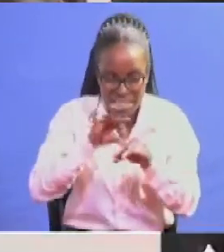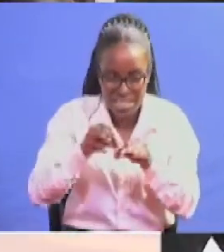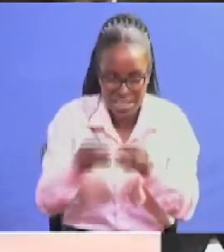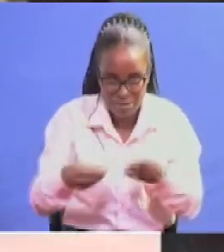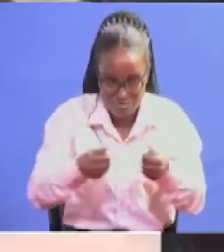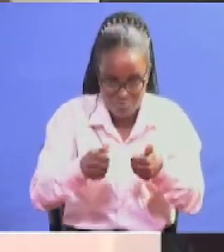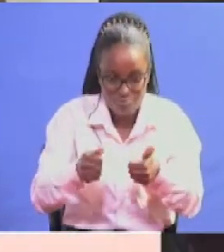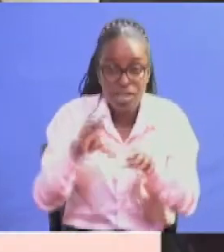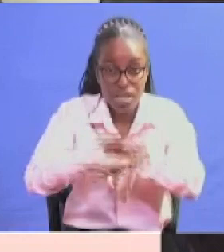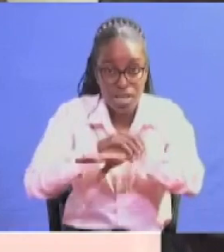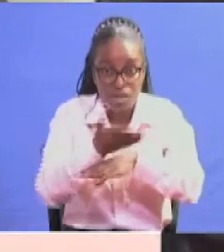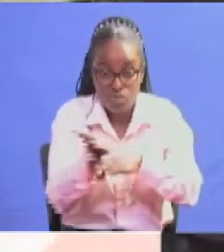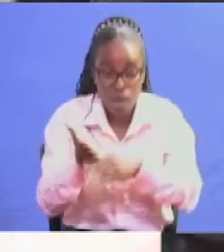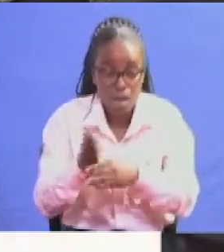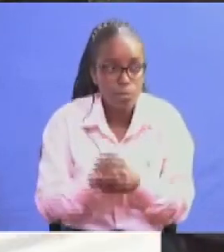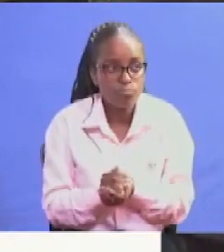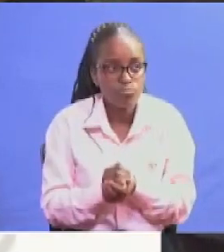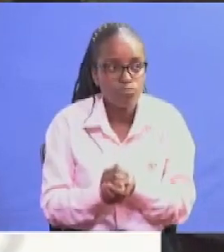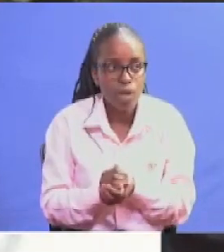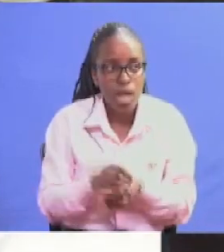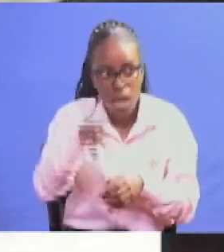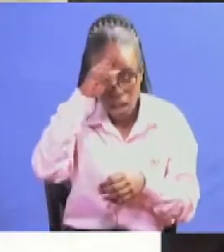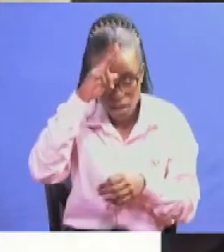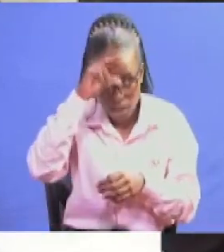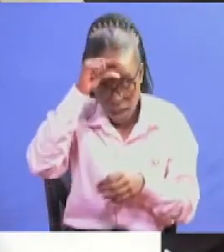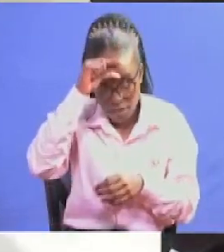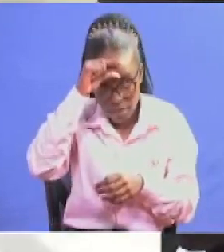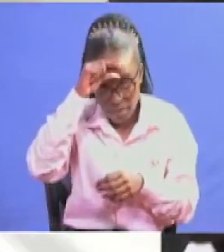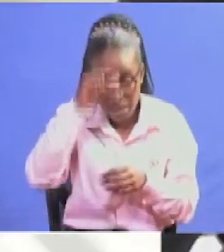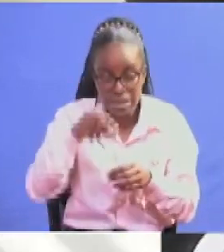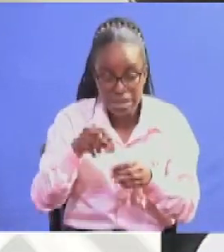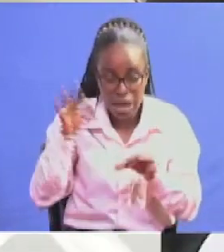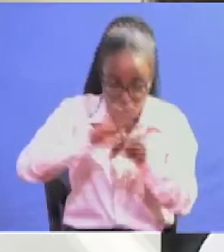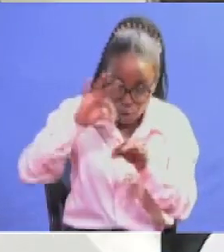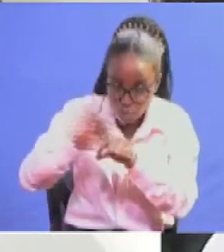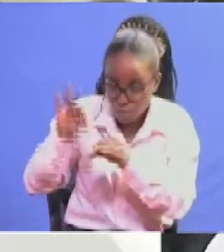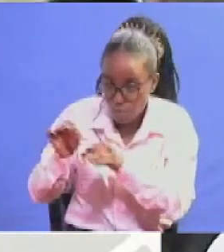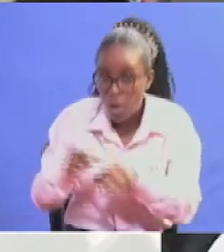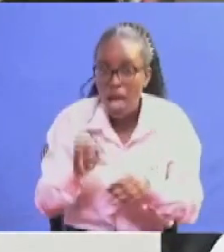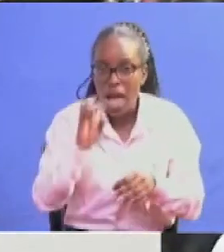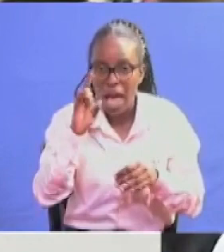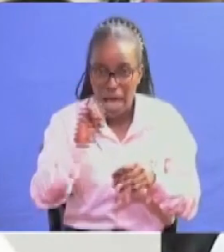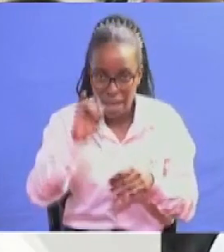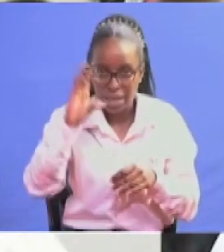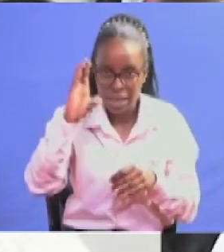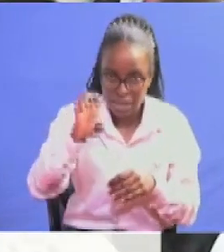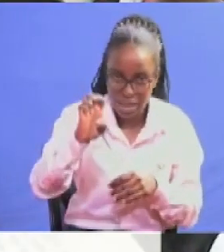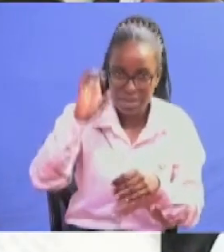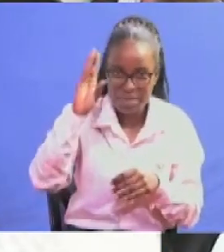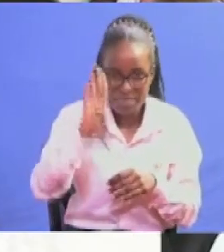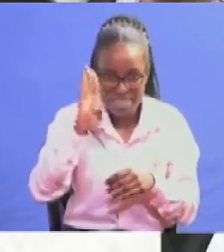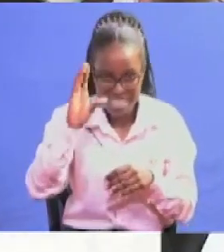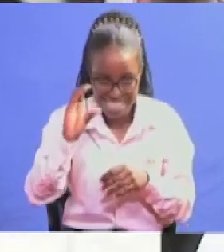ya serikali ya kutengeneza hii uchaguzi wakatuletea IEBC ndio tutaguane one man, one vote, one sentence.